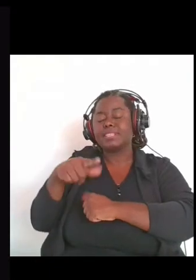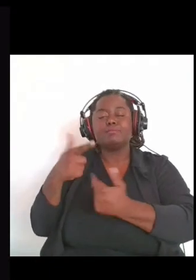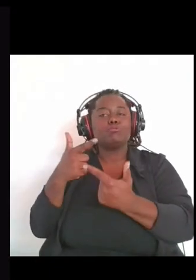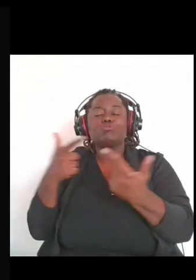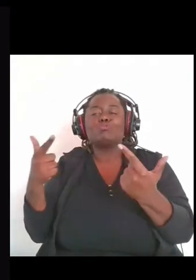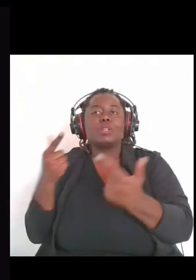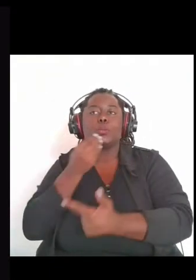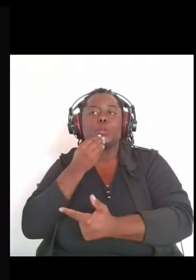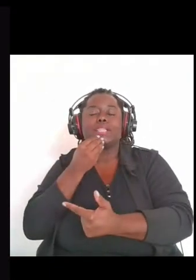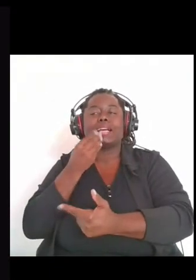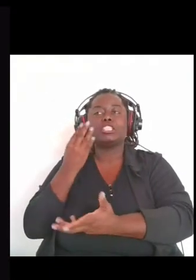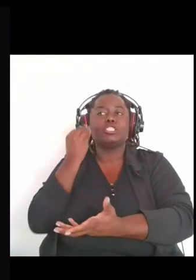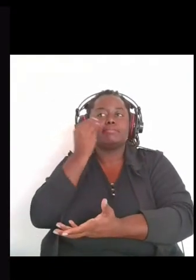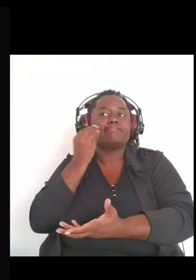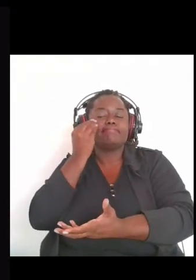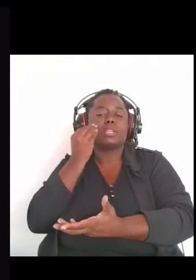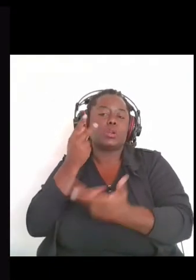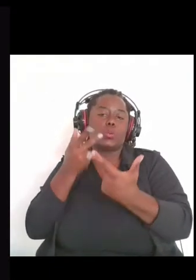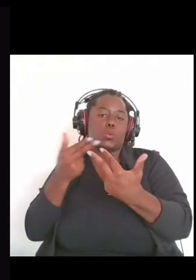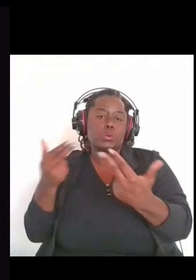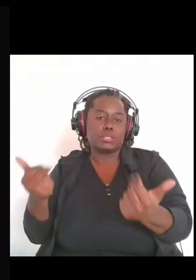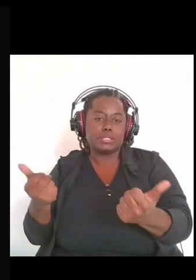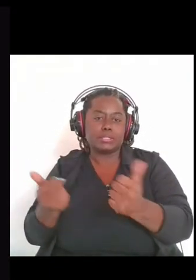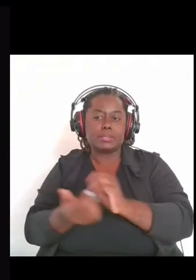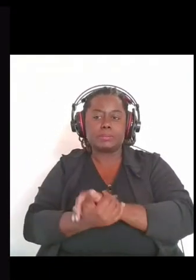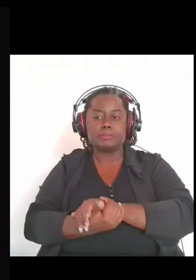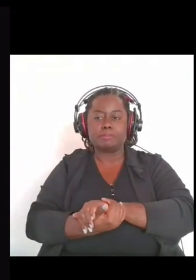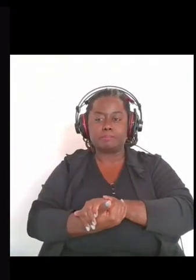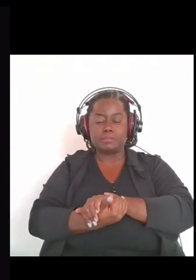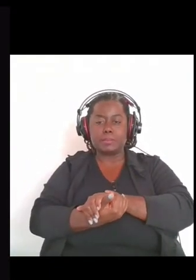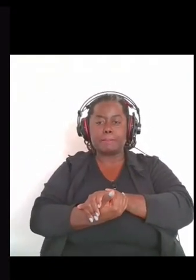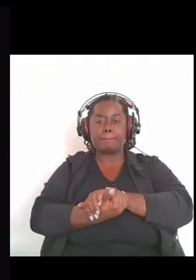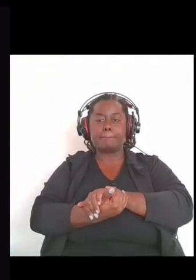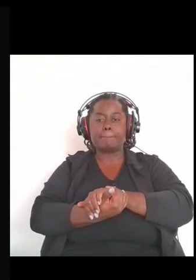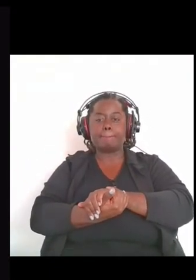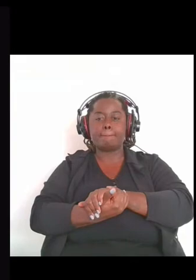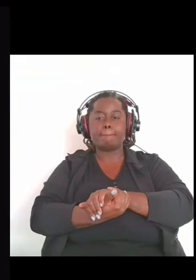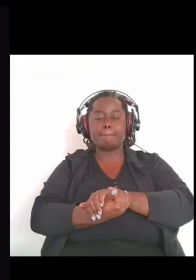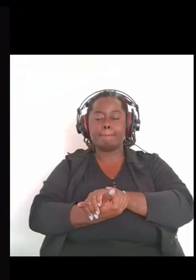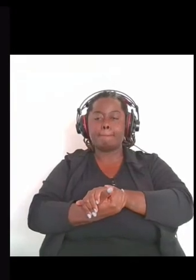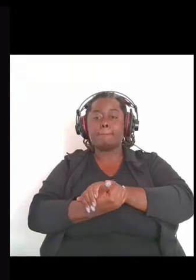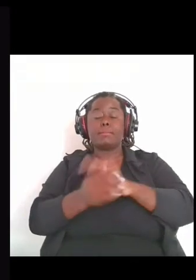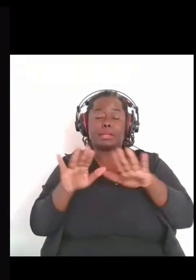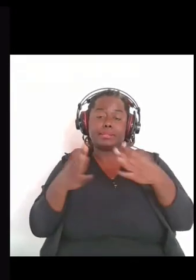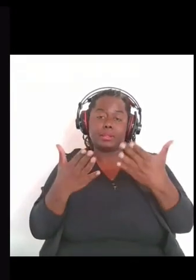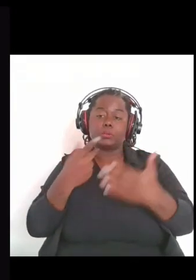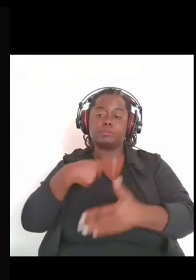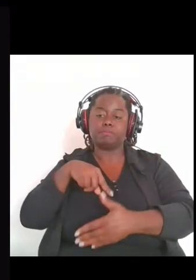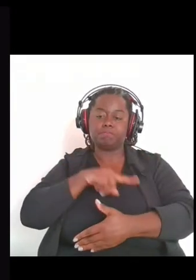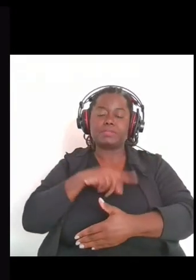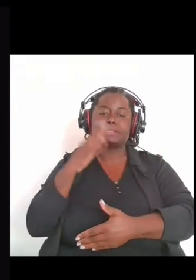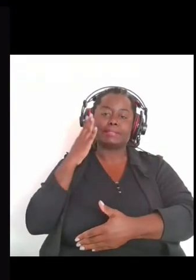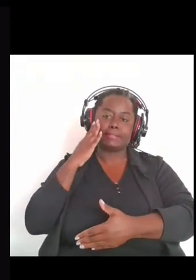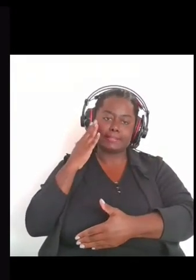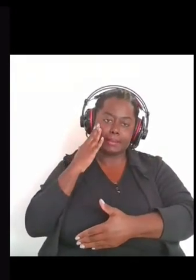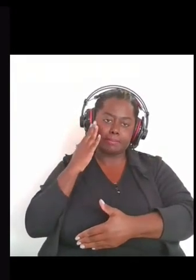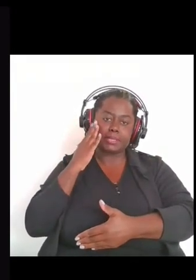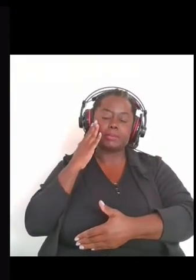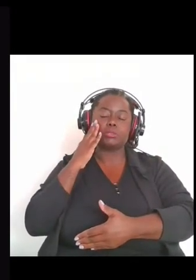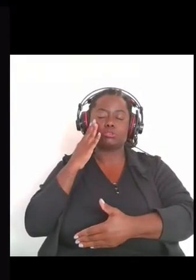race is something that is kind of okay in India because we have always coexisted but